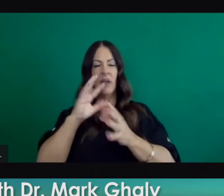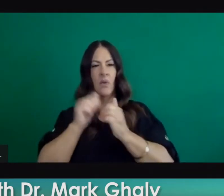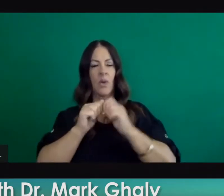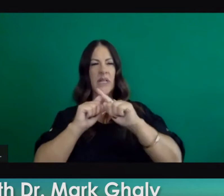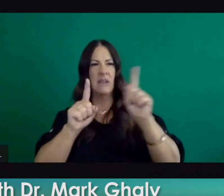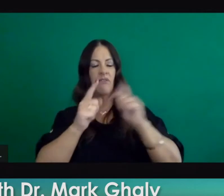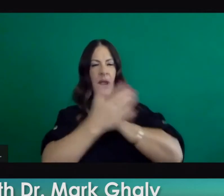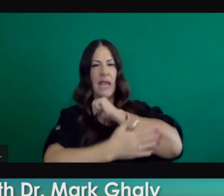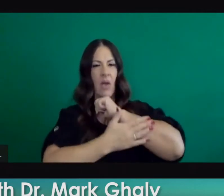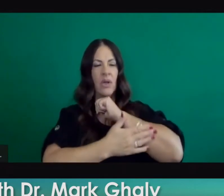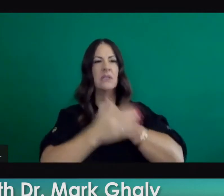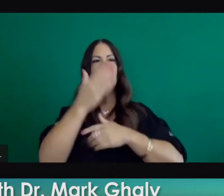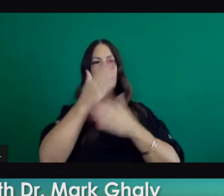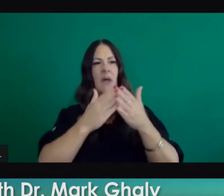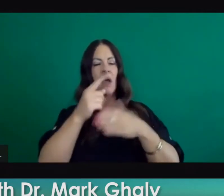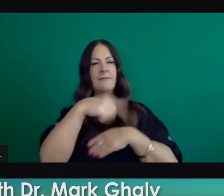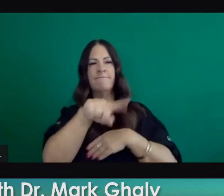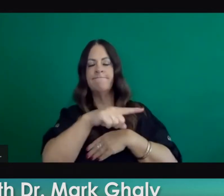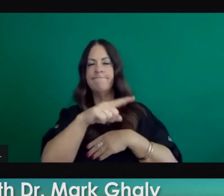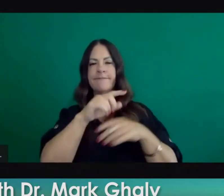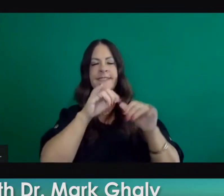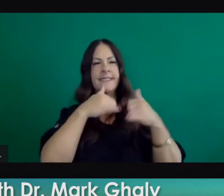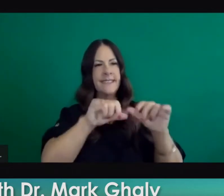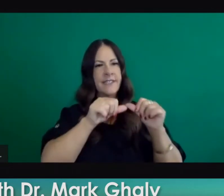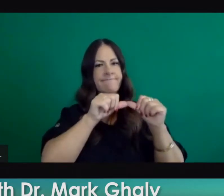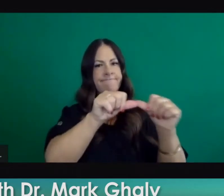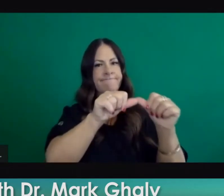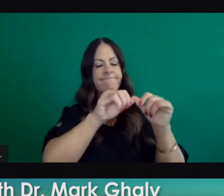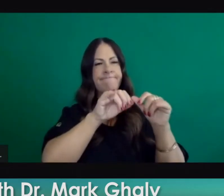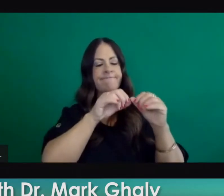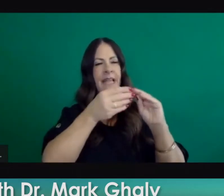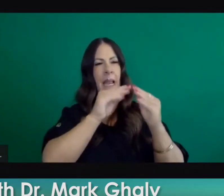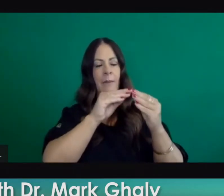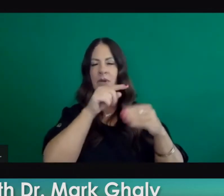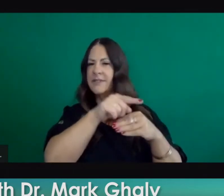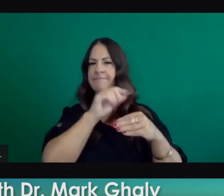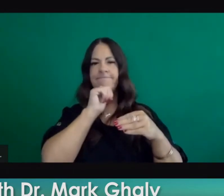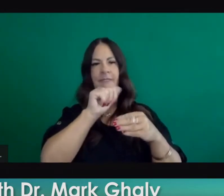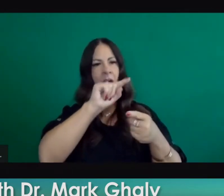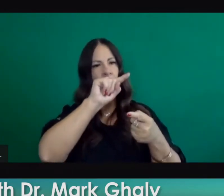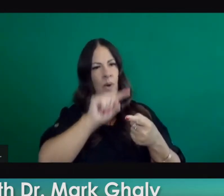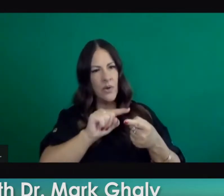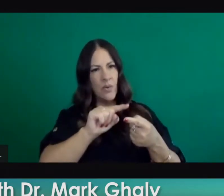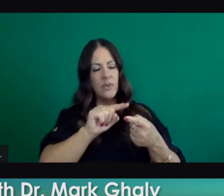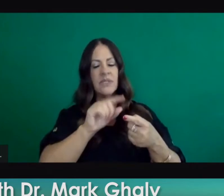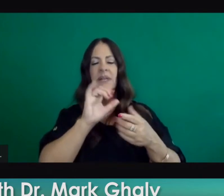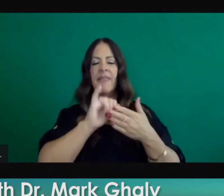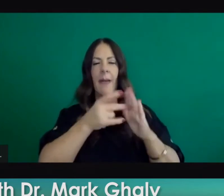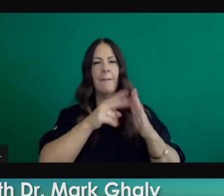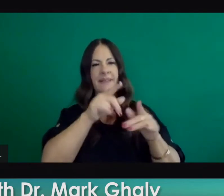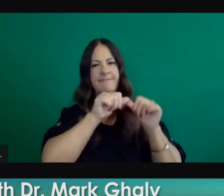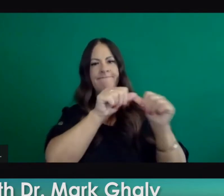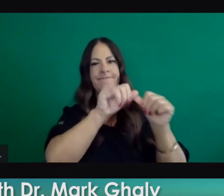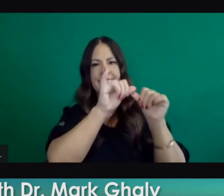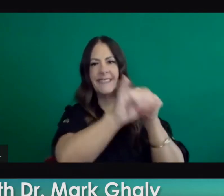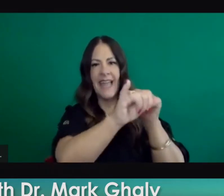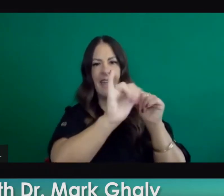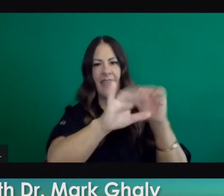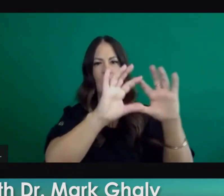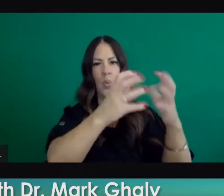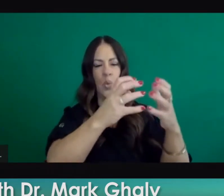time around, and therefore haven't moved forward. But in a number of places, as we've said at the top and many times